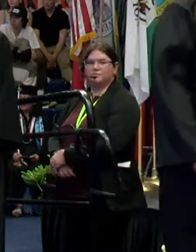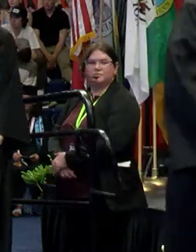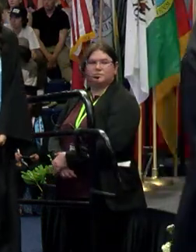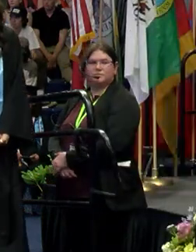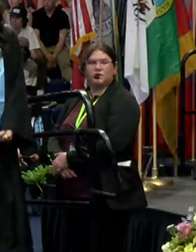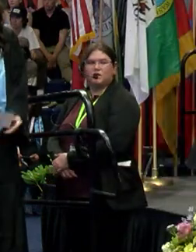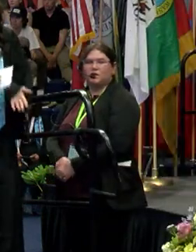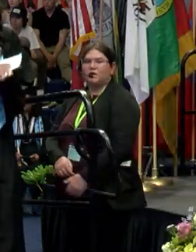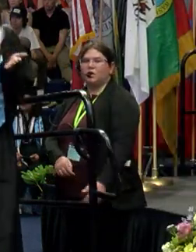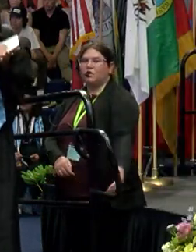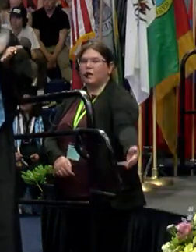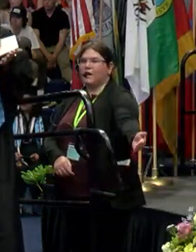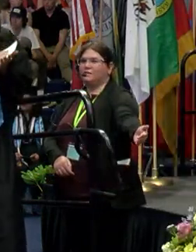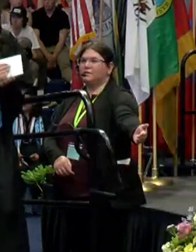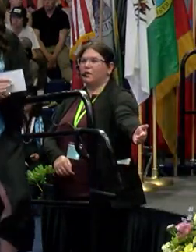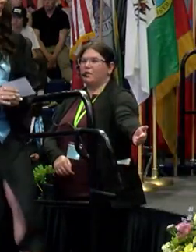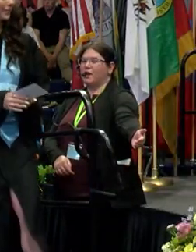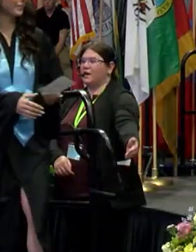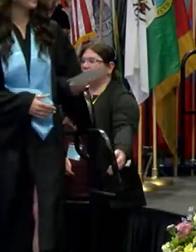Clara Hagen.